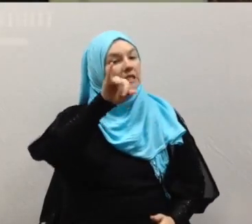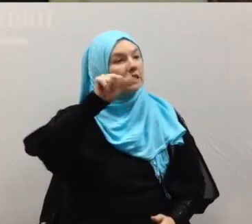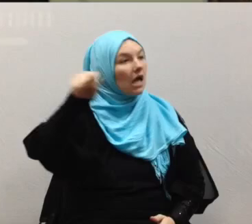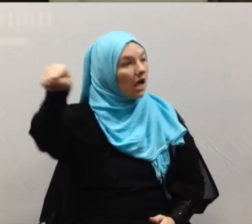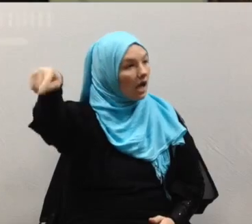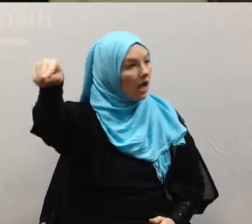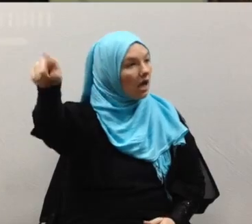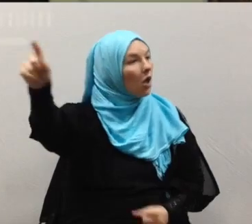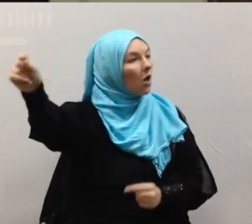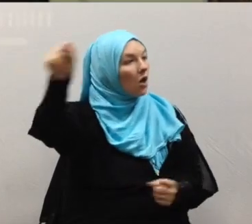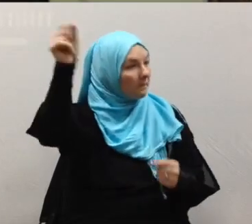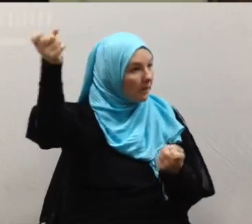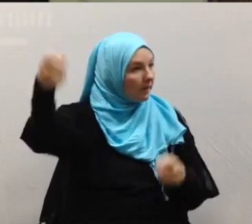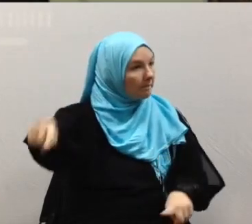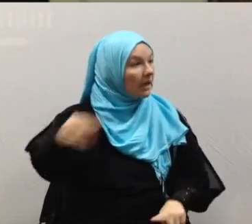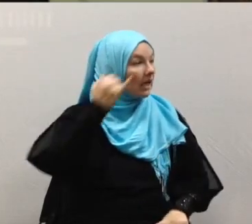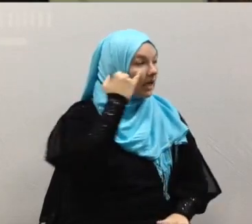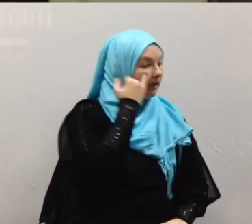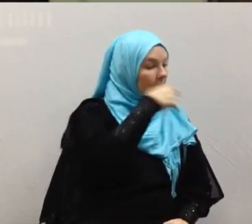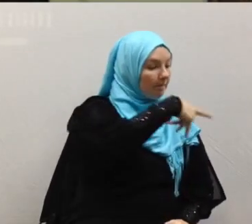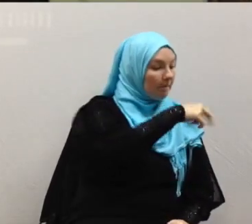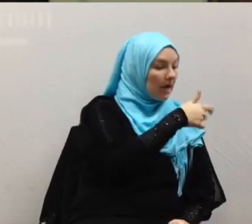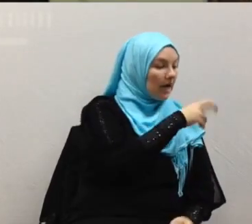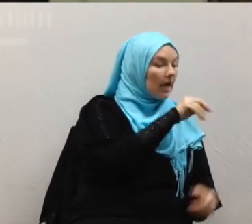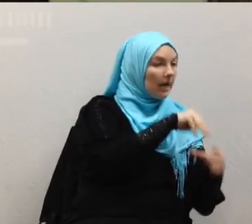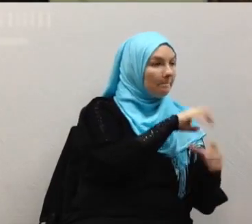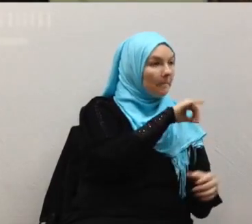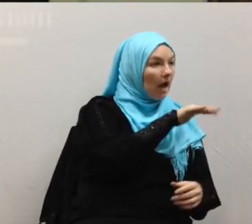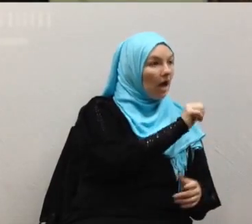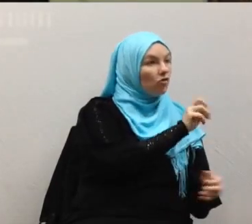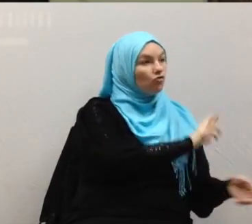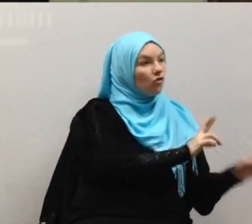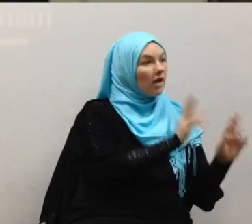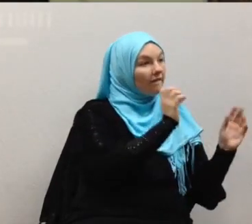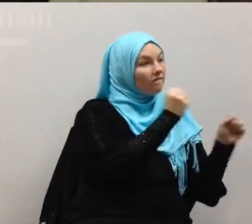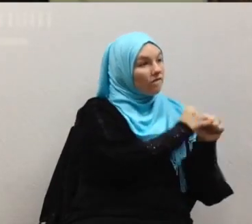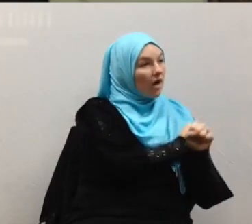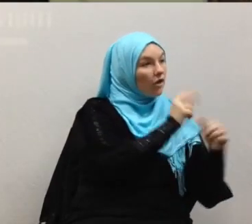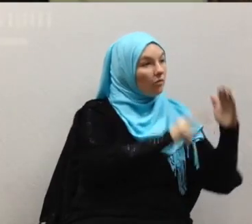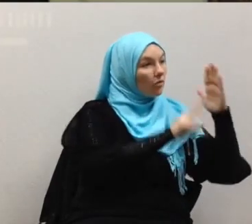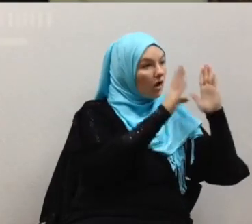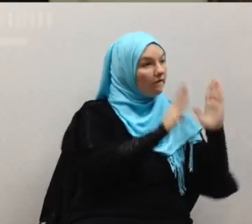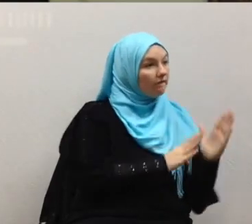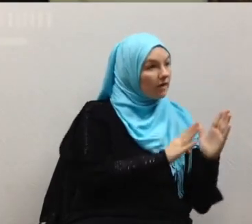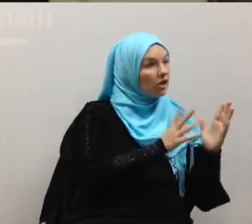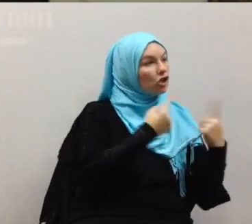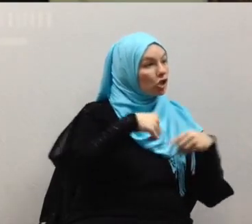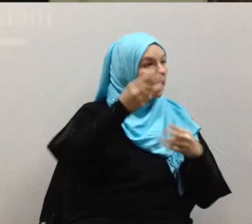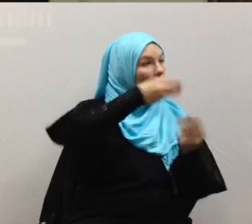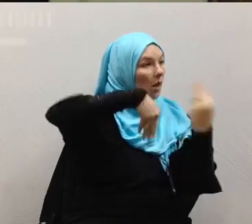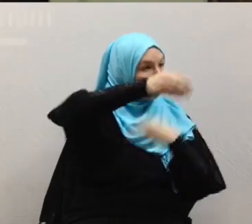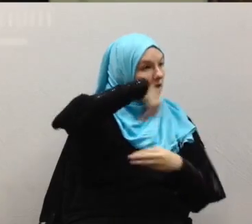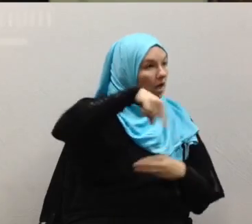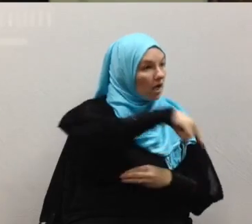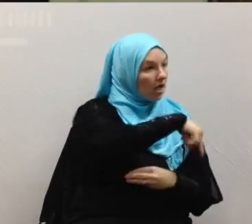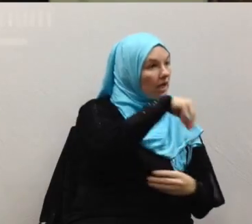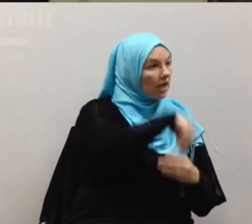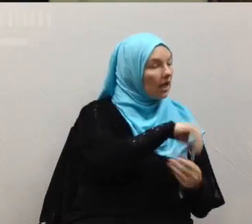Mecca were to fight the Prophet in the trip of Umrah in Hudaybiyah, they would obliterate the Muslims. Allah saying